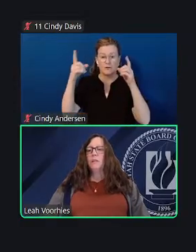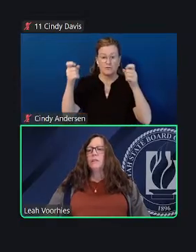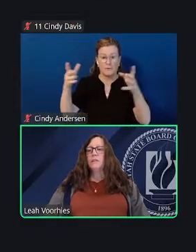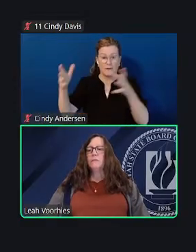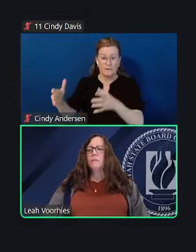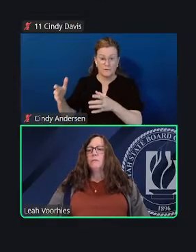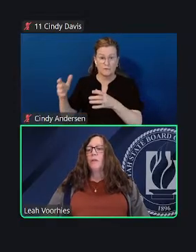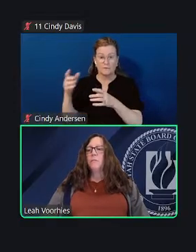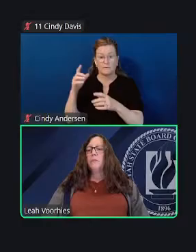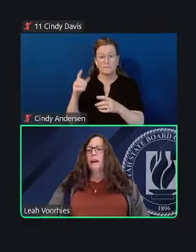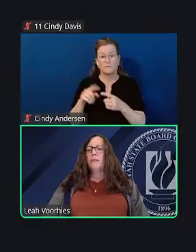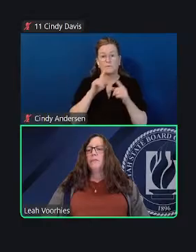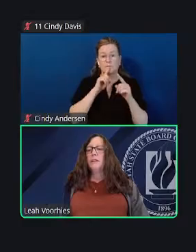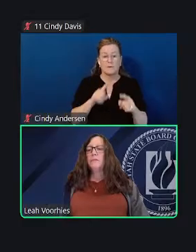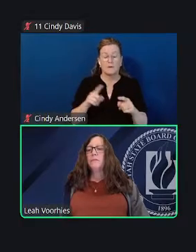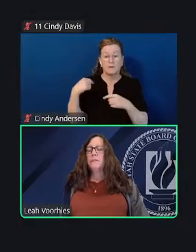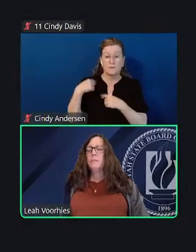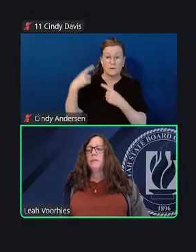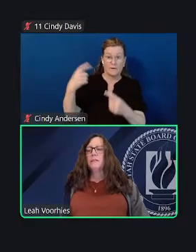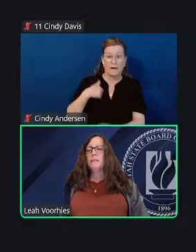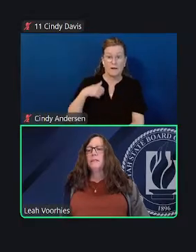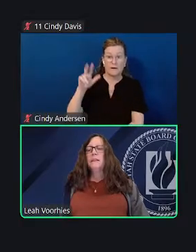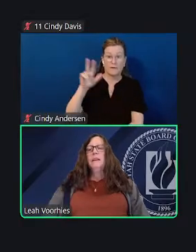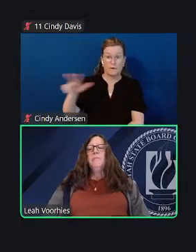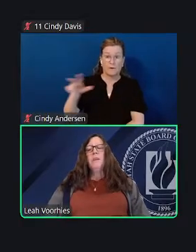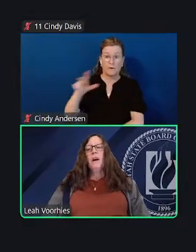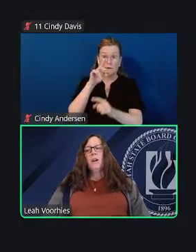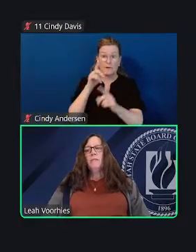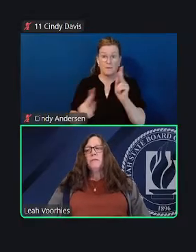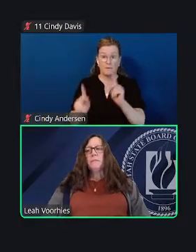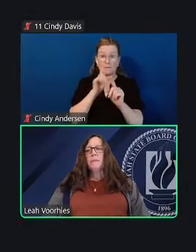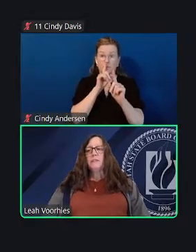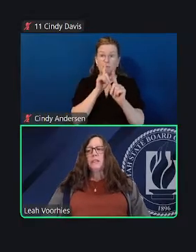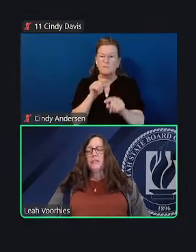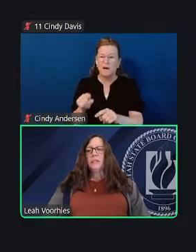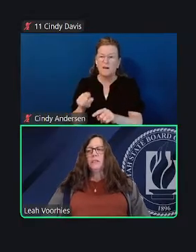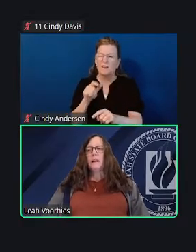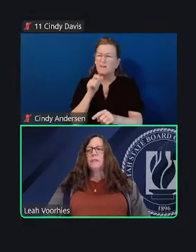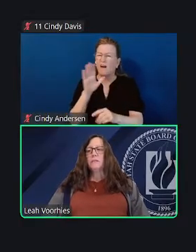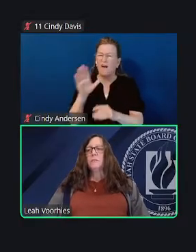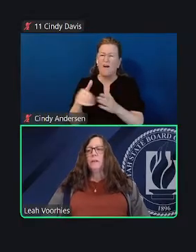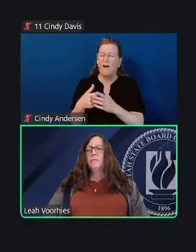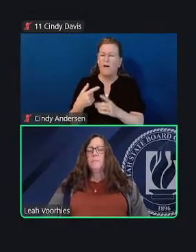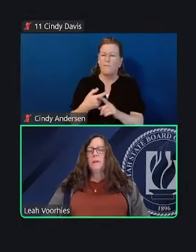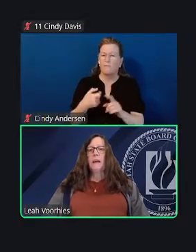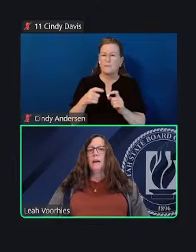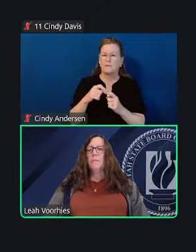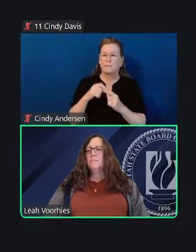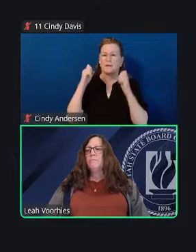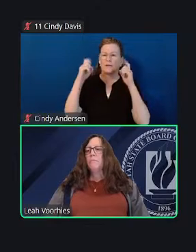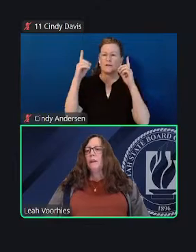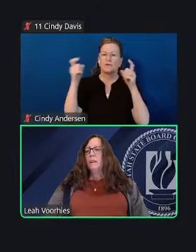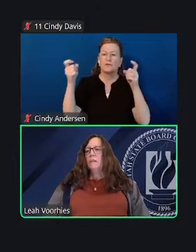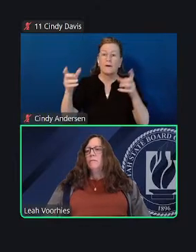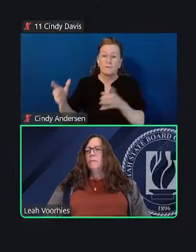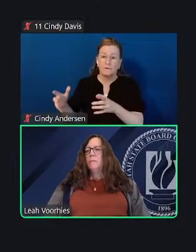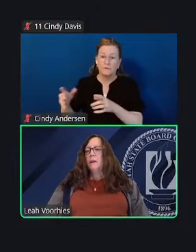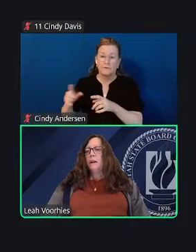could respond to. So far, we've had 33 responses, not all from special education directors, but from